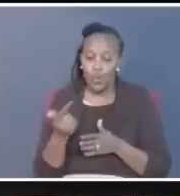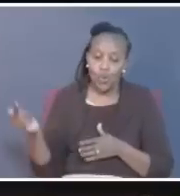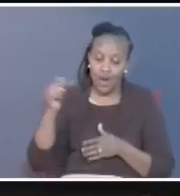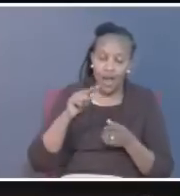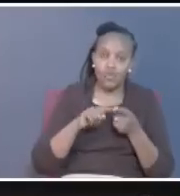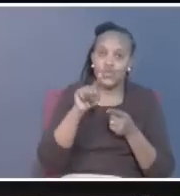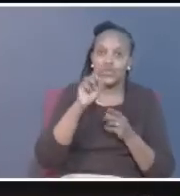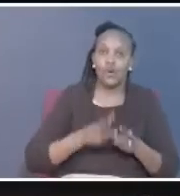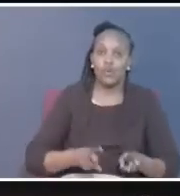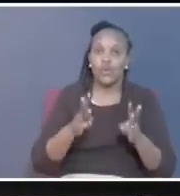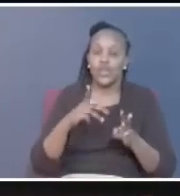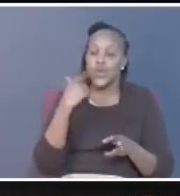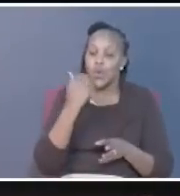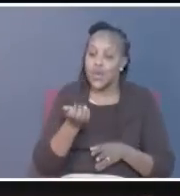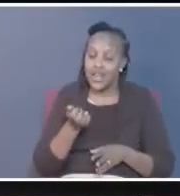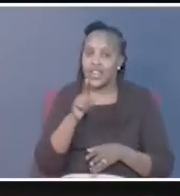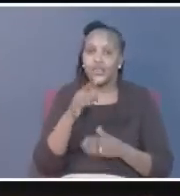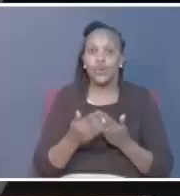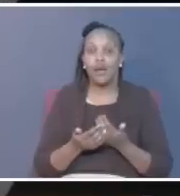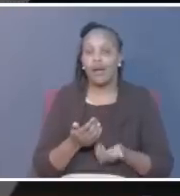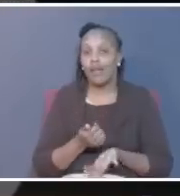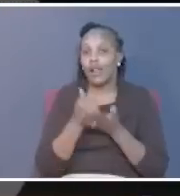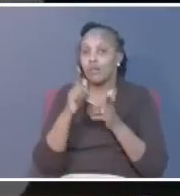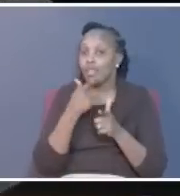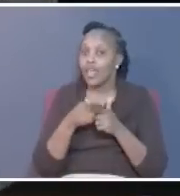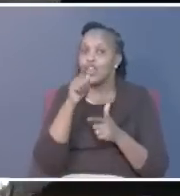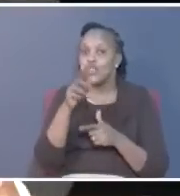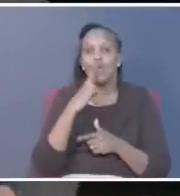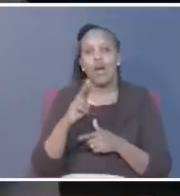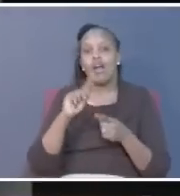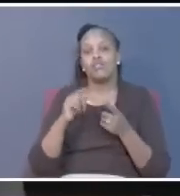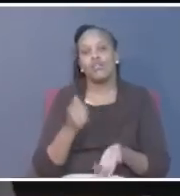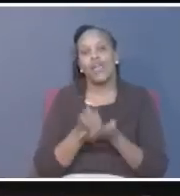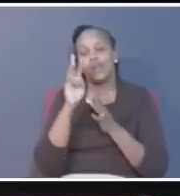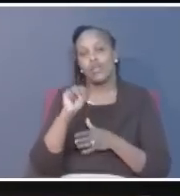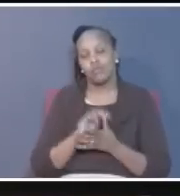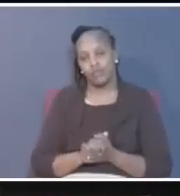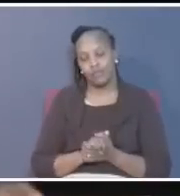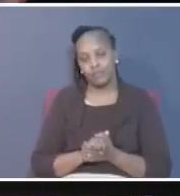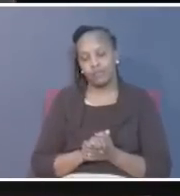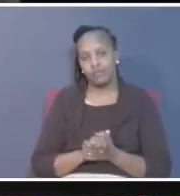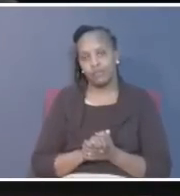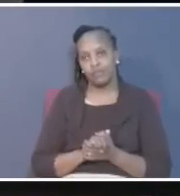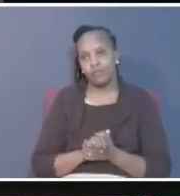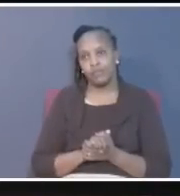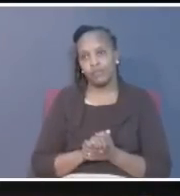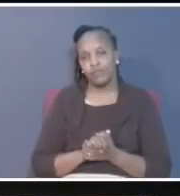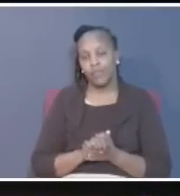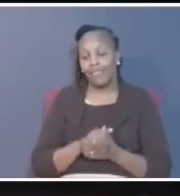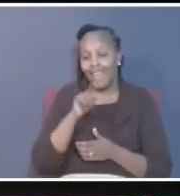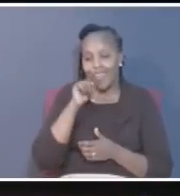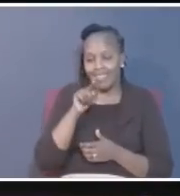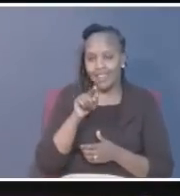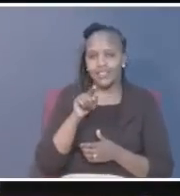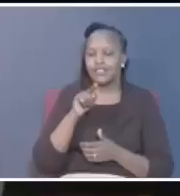help, we are to help them. Such love and compassion is the hallmark